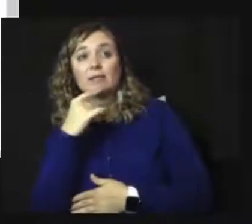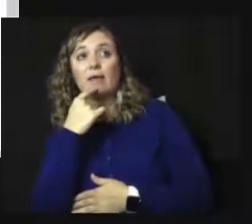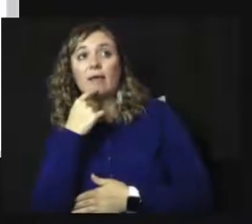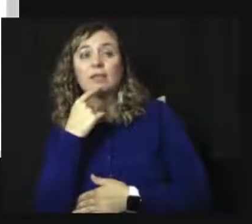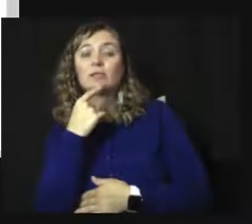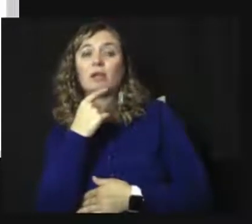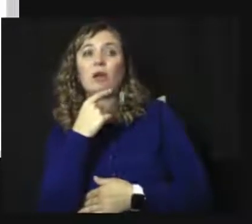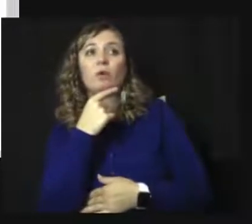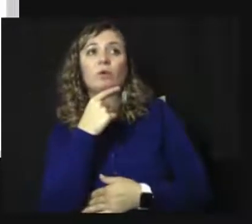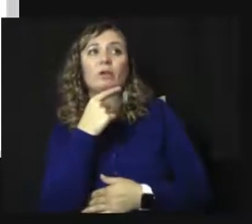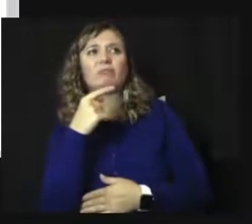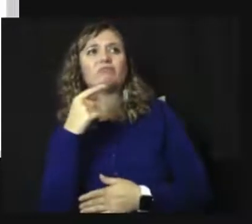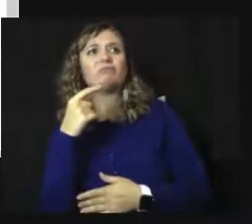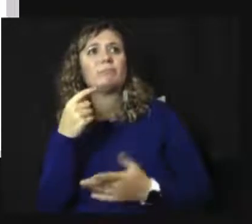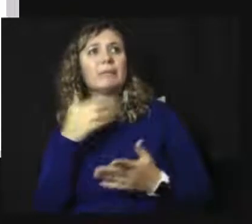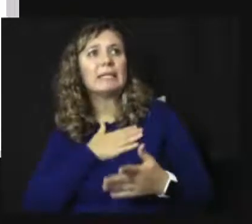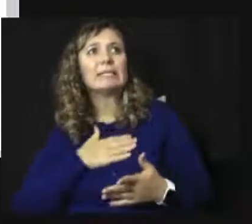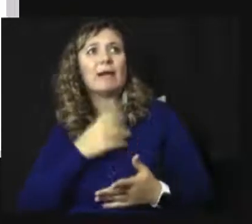says,